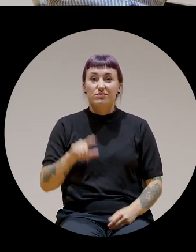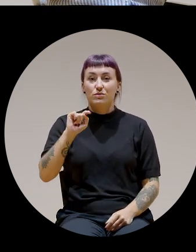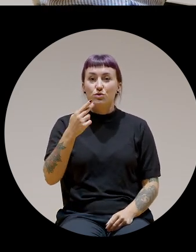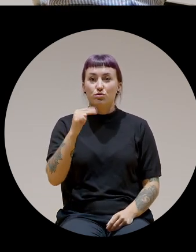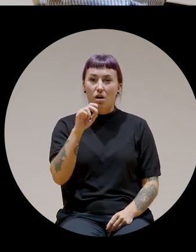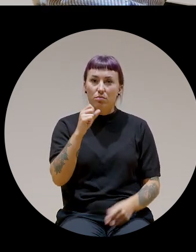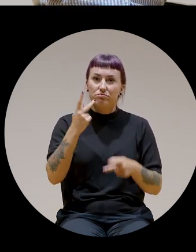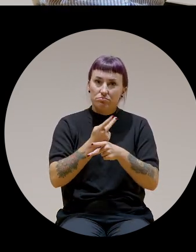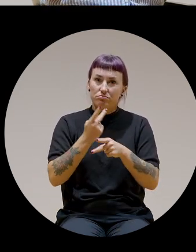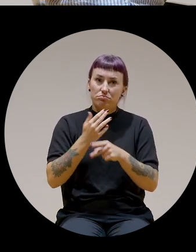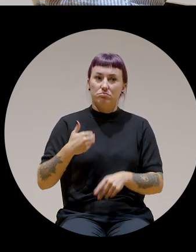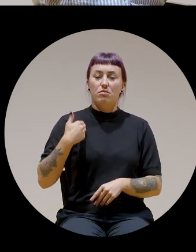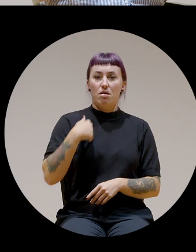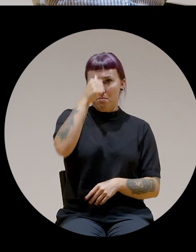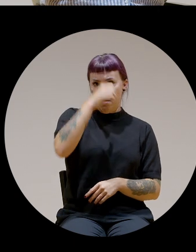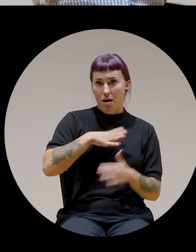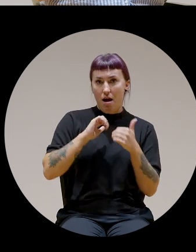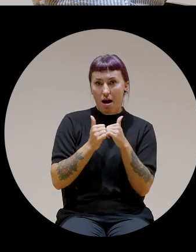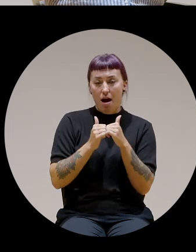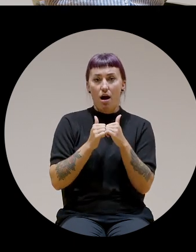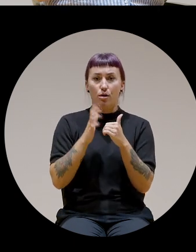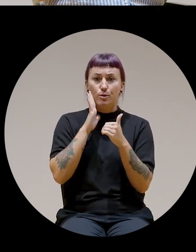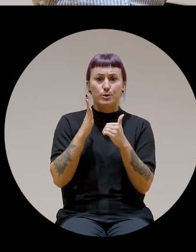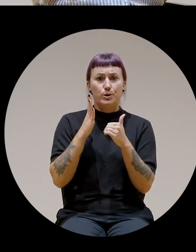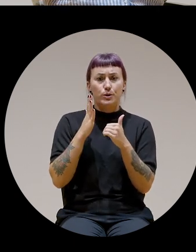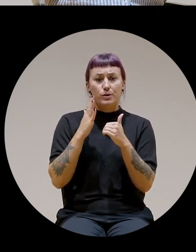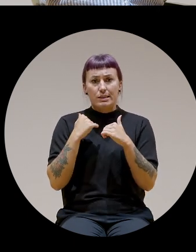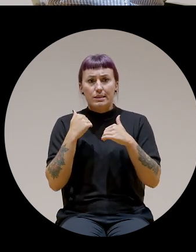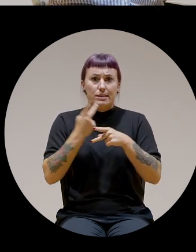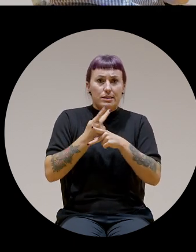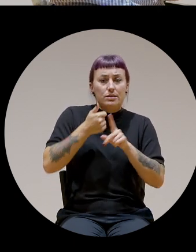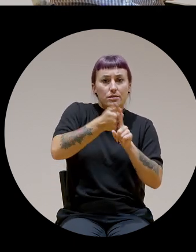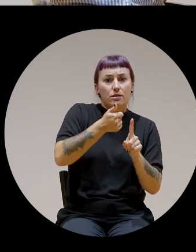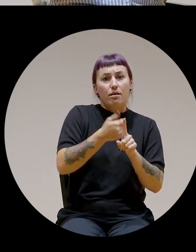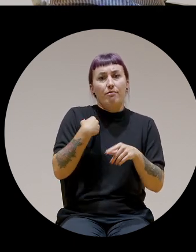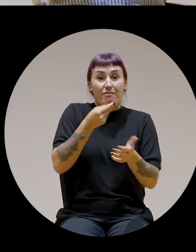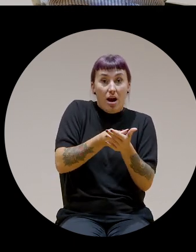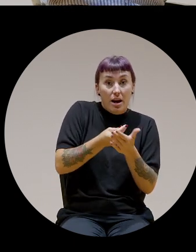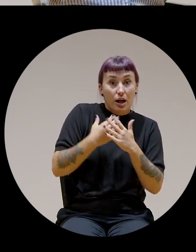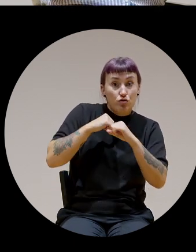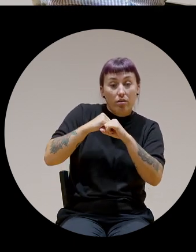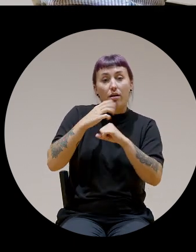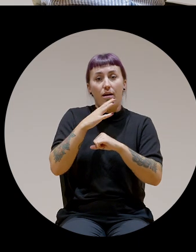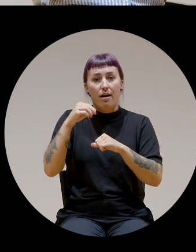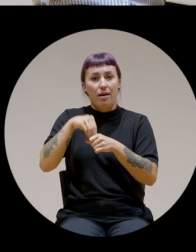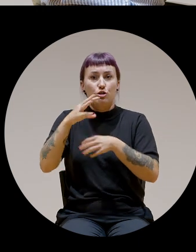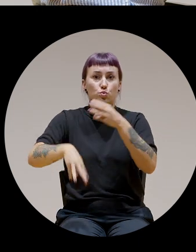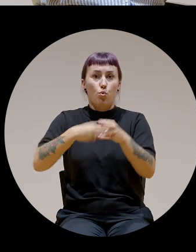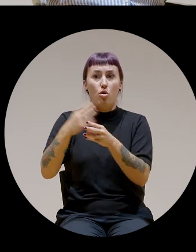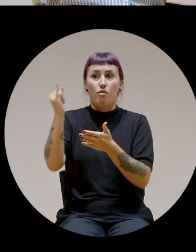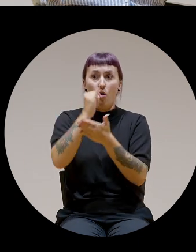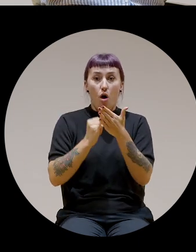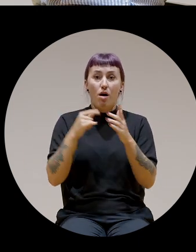to figure out pretty quickly as a young man how to kind of fend for himself both financially and in this world